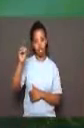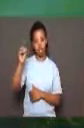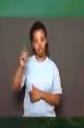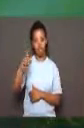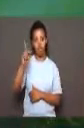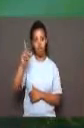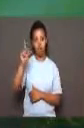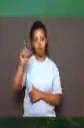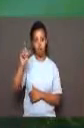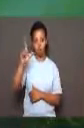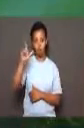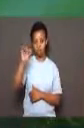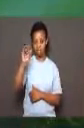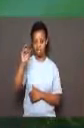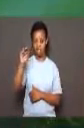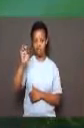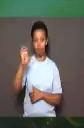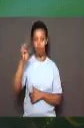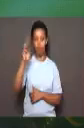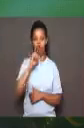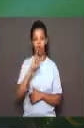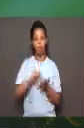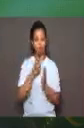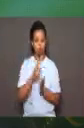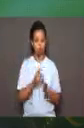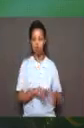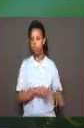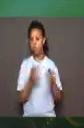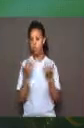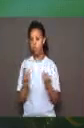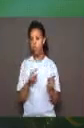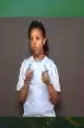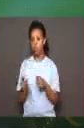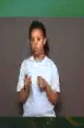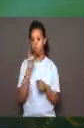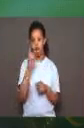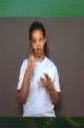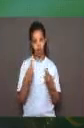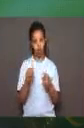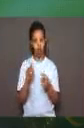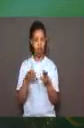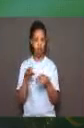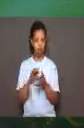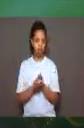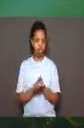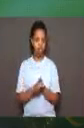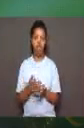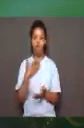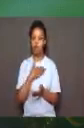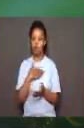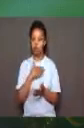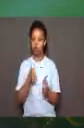Students, let us do an activity. Please fill in the blanks